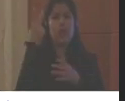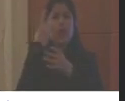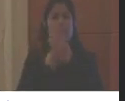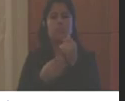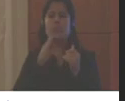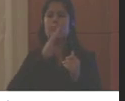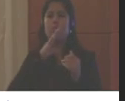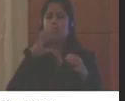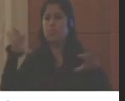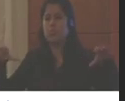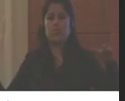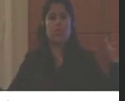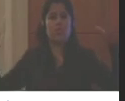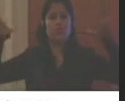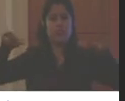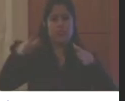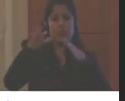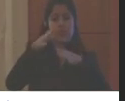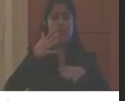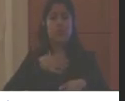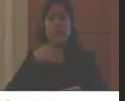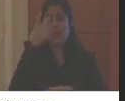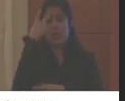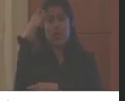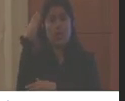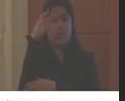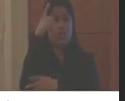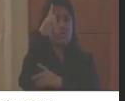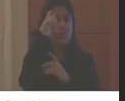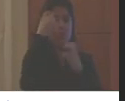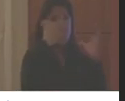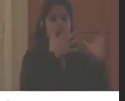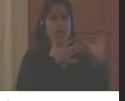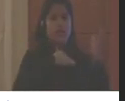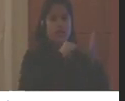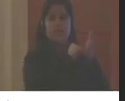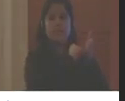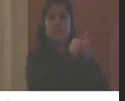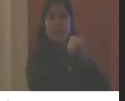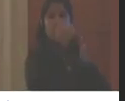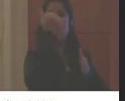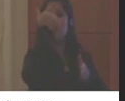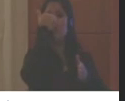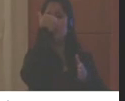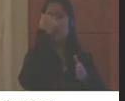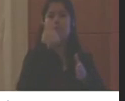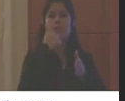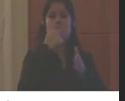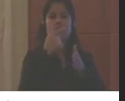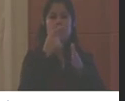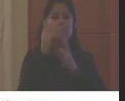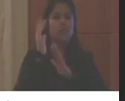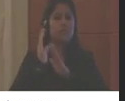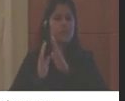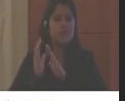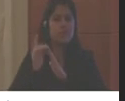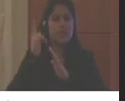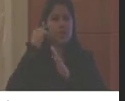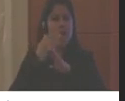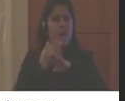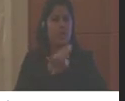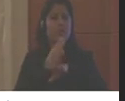cyclones from both oceans. The image that we can see in red the